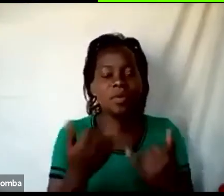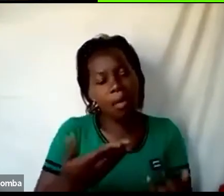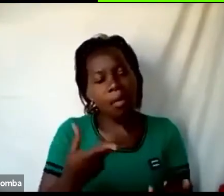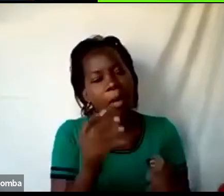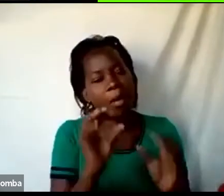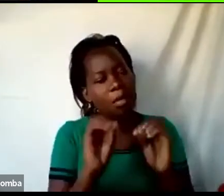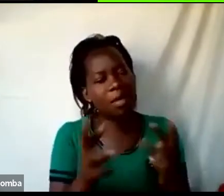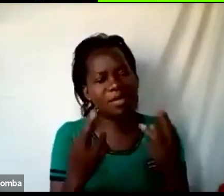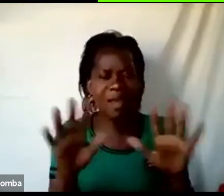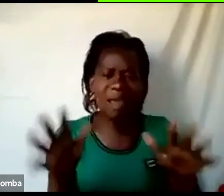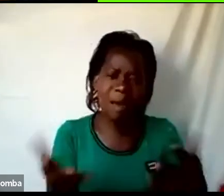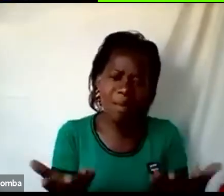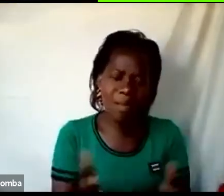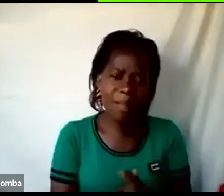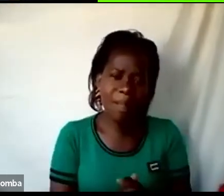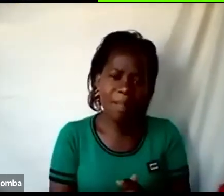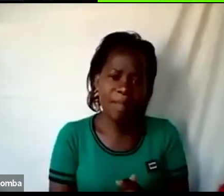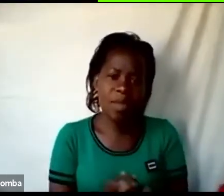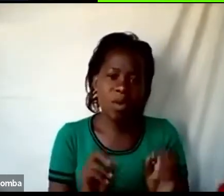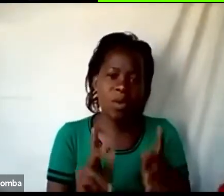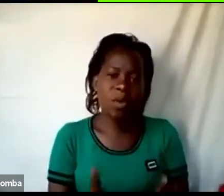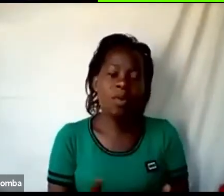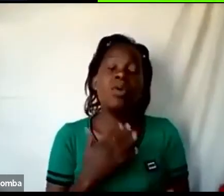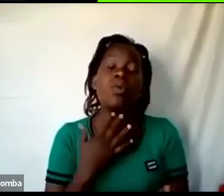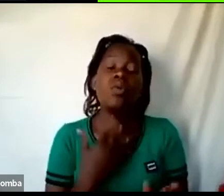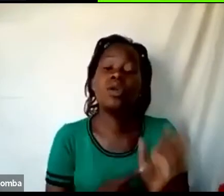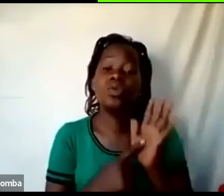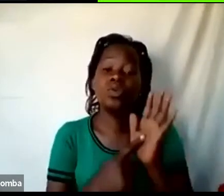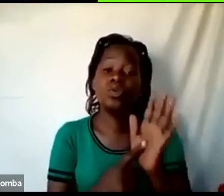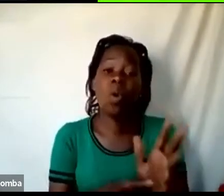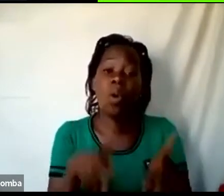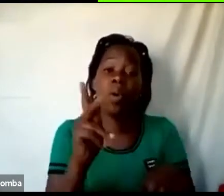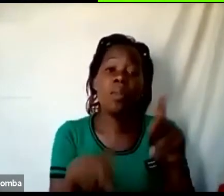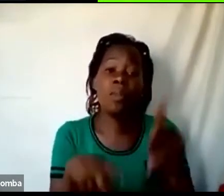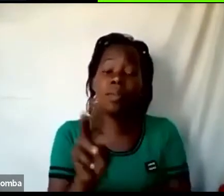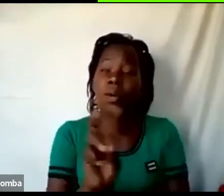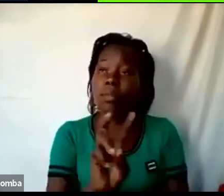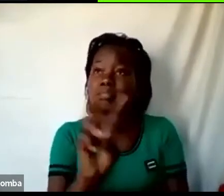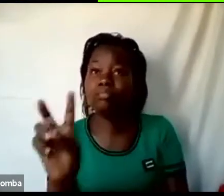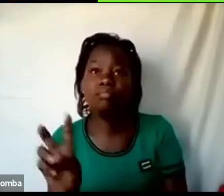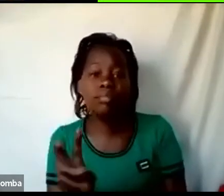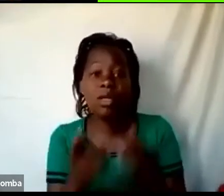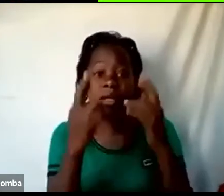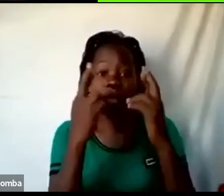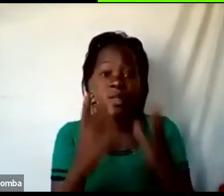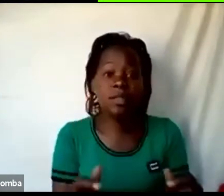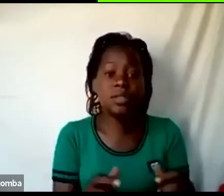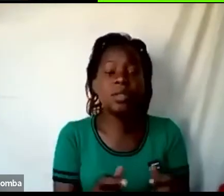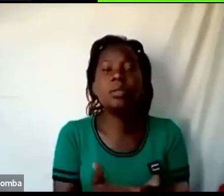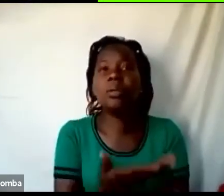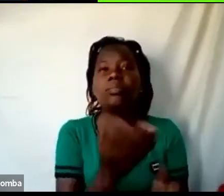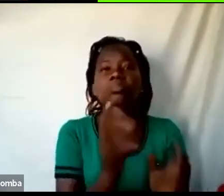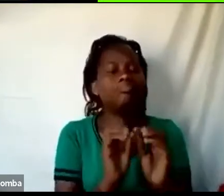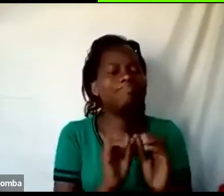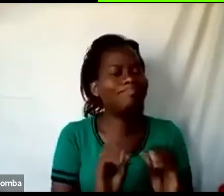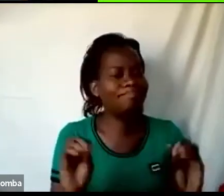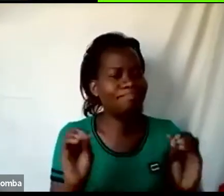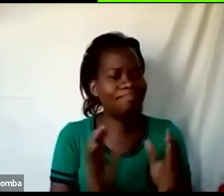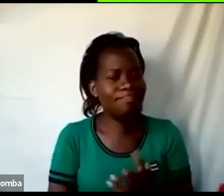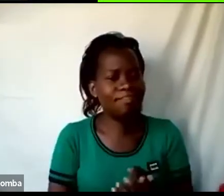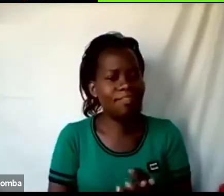business? We really want to show you people, look around. They all started with nothing. So start small, start